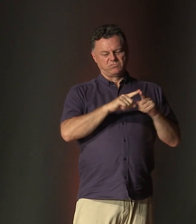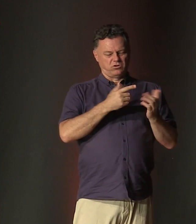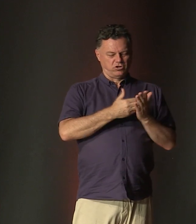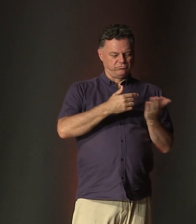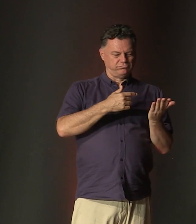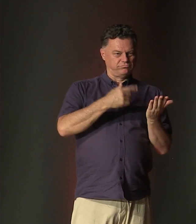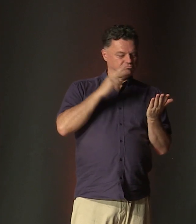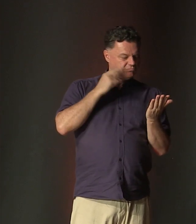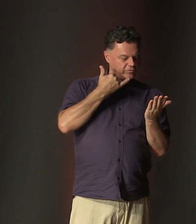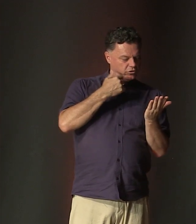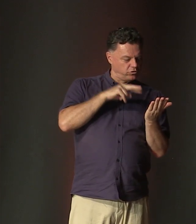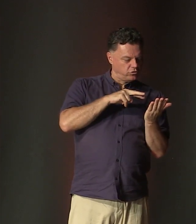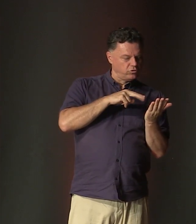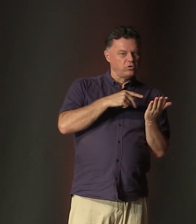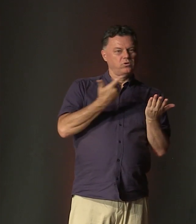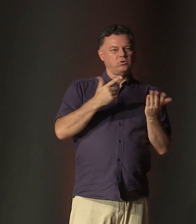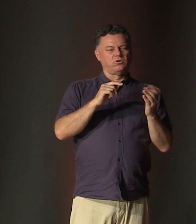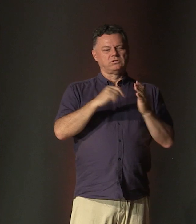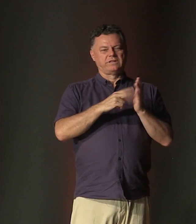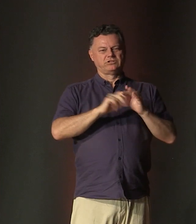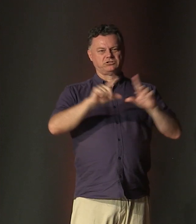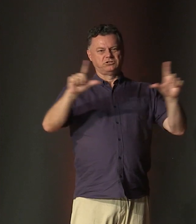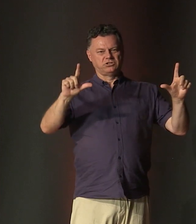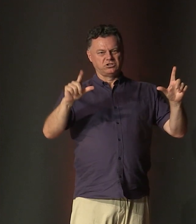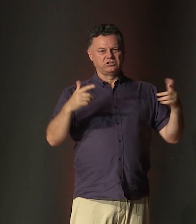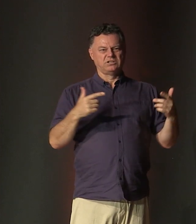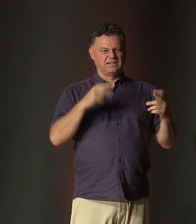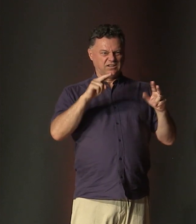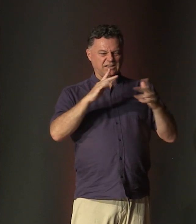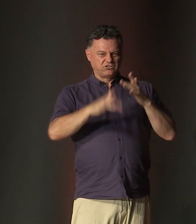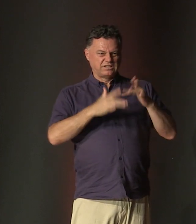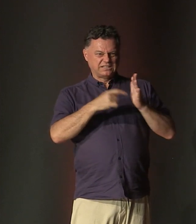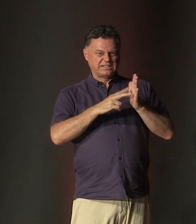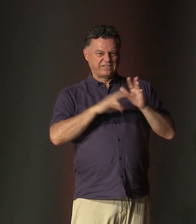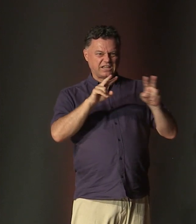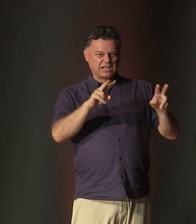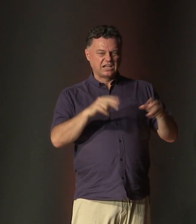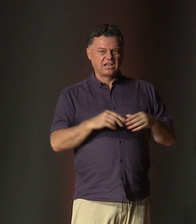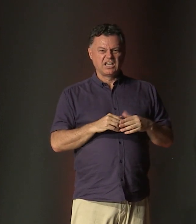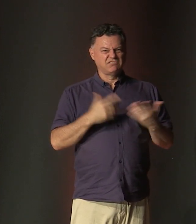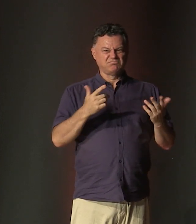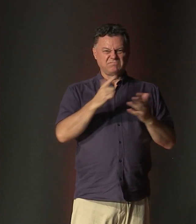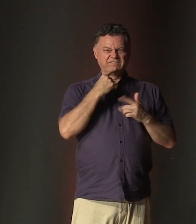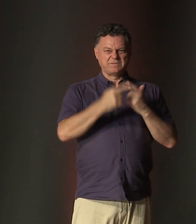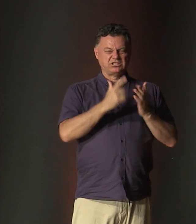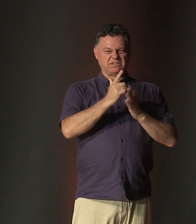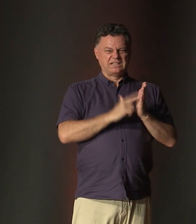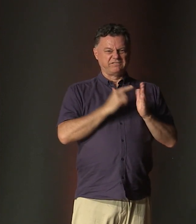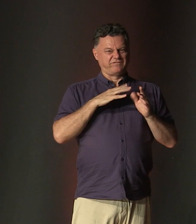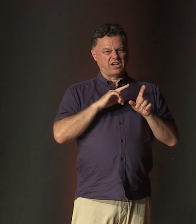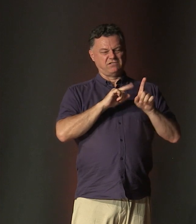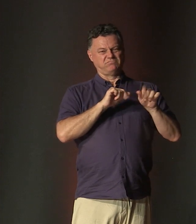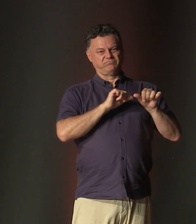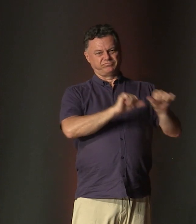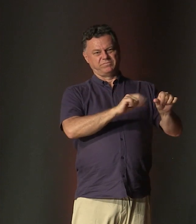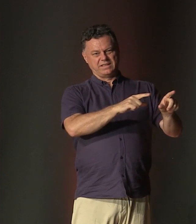board. So I'm going to go back to our beach one last time. It's been a lovely day. You're packing up. Everyone's